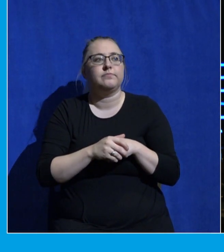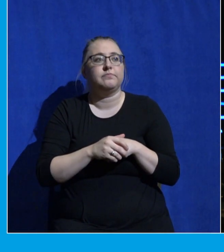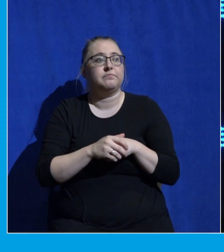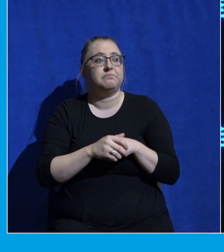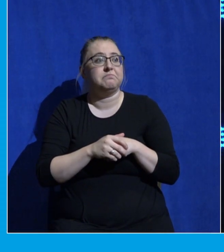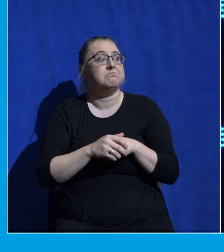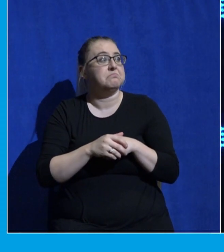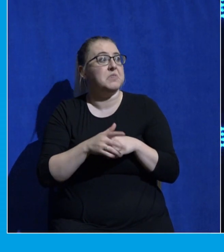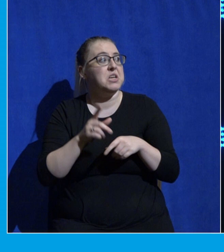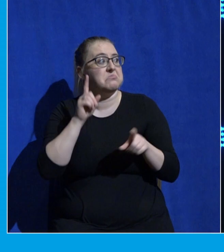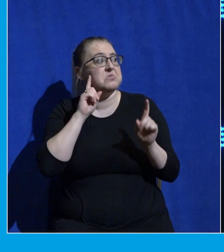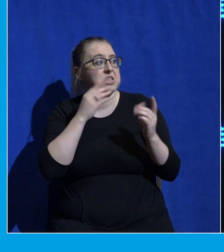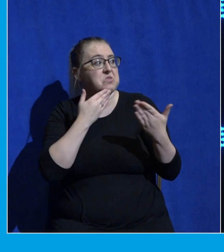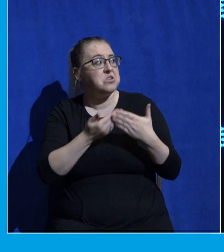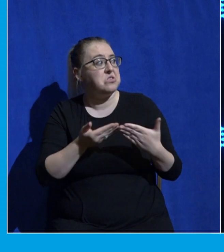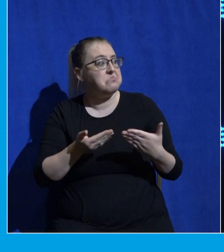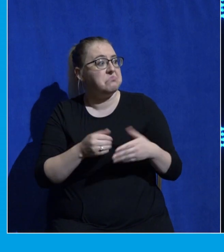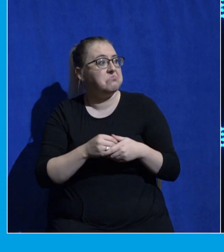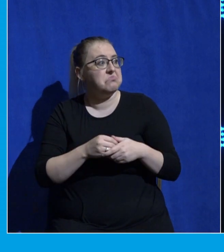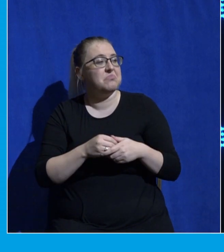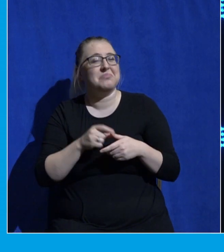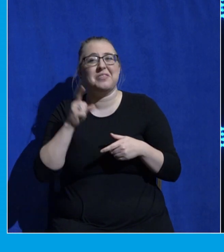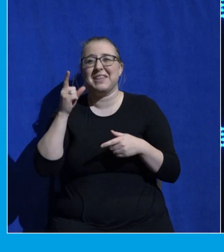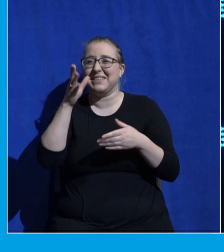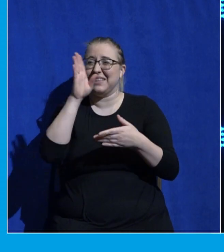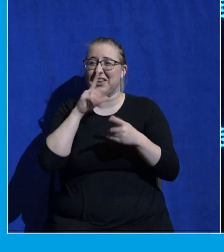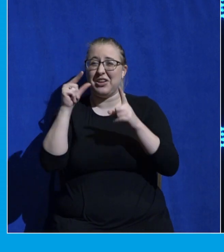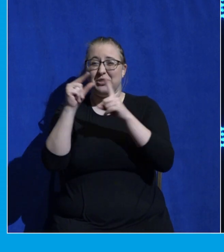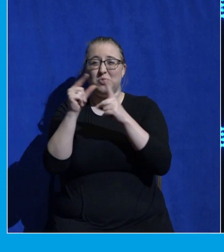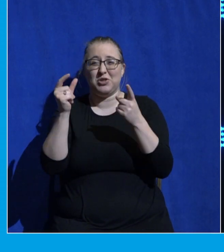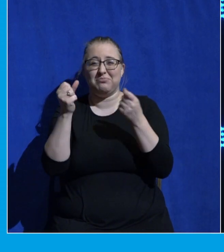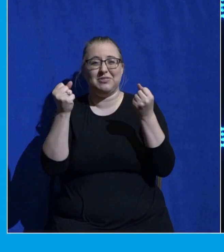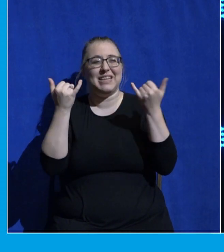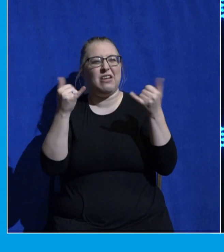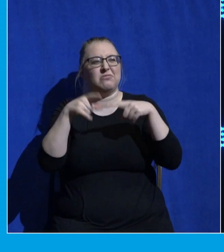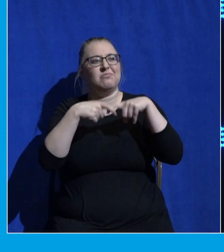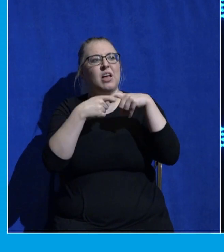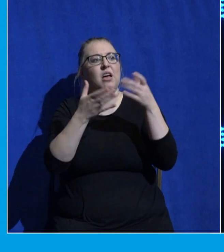You guys sound good. This is the word of God. Let's take a moment to pray together.